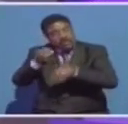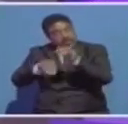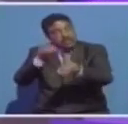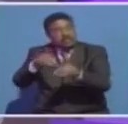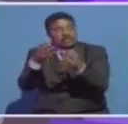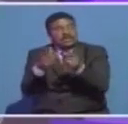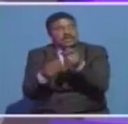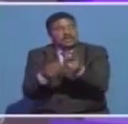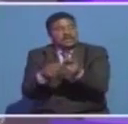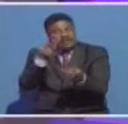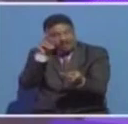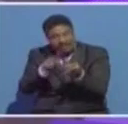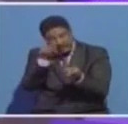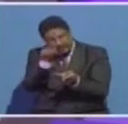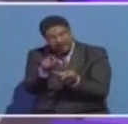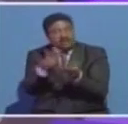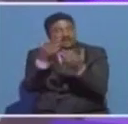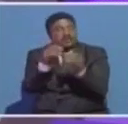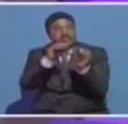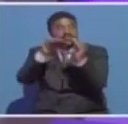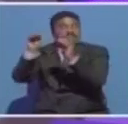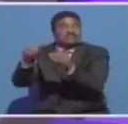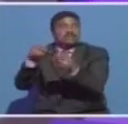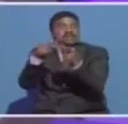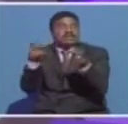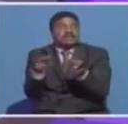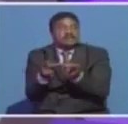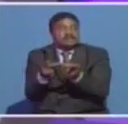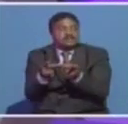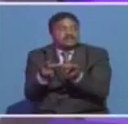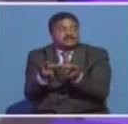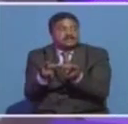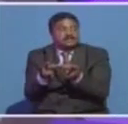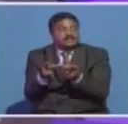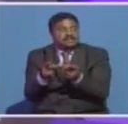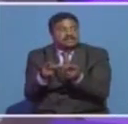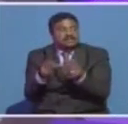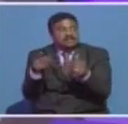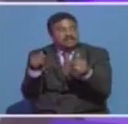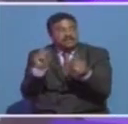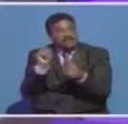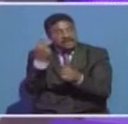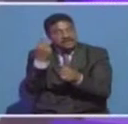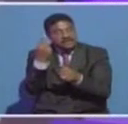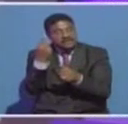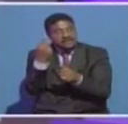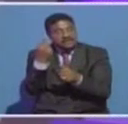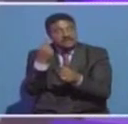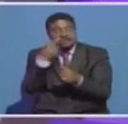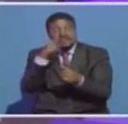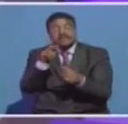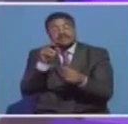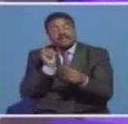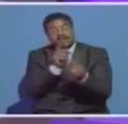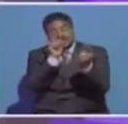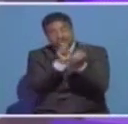to borrow that model and do that with our resettlement scheme so that there's more activity. But first we need to engage the Defense Forces, National